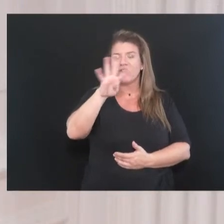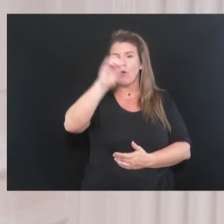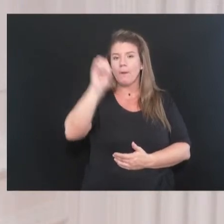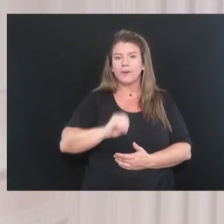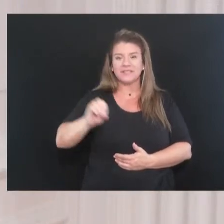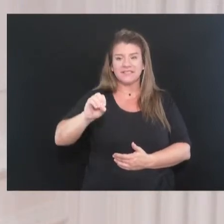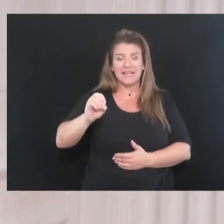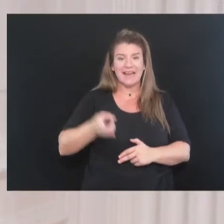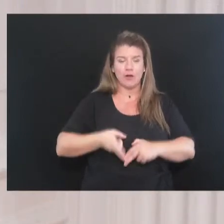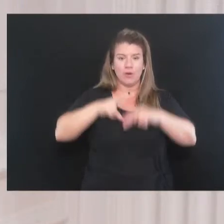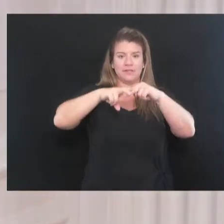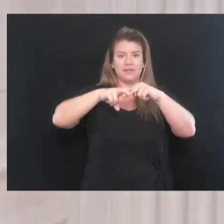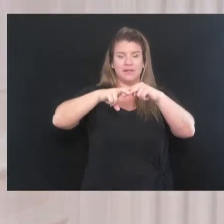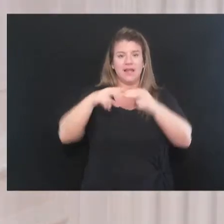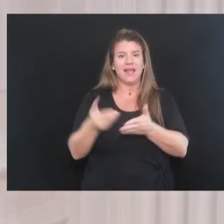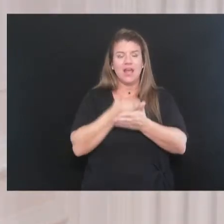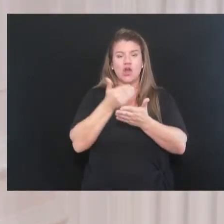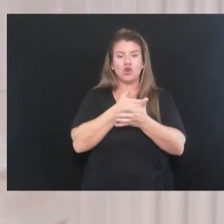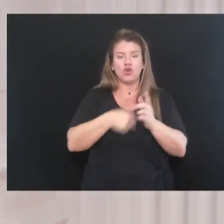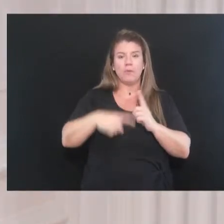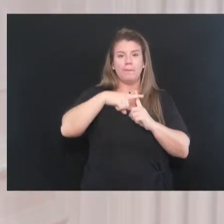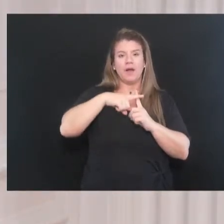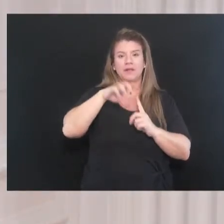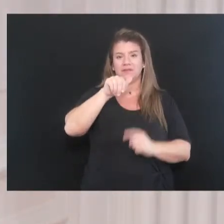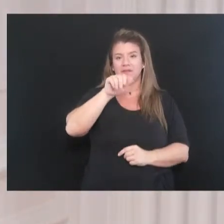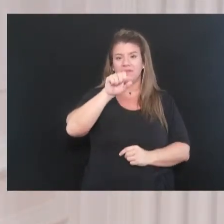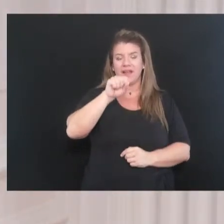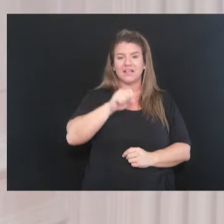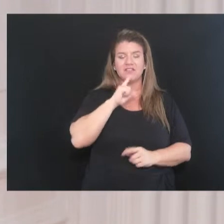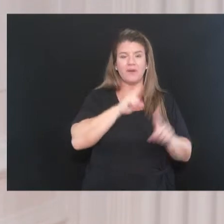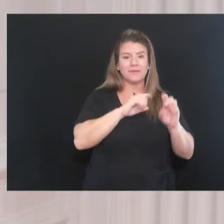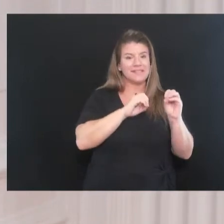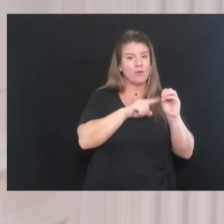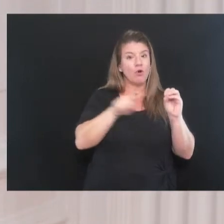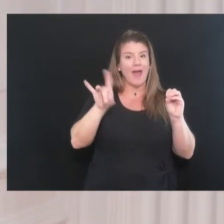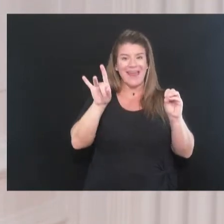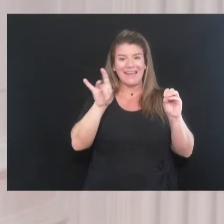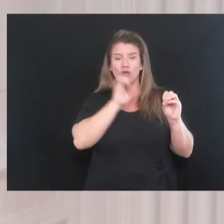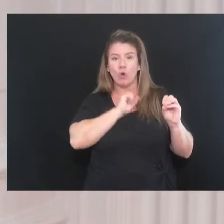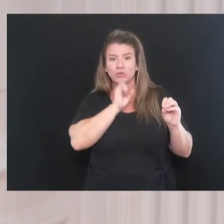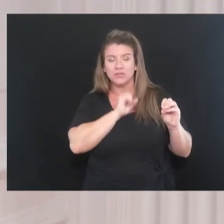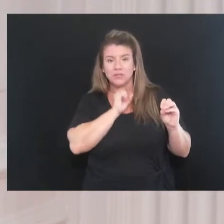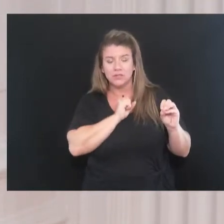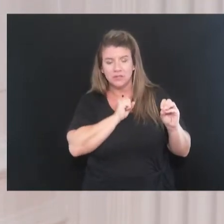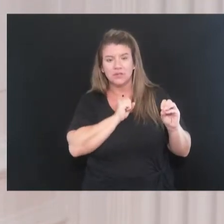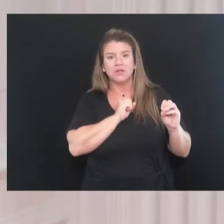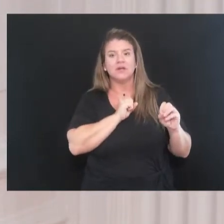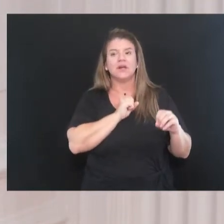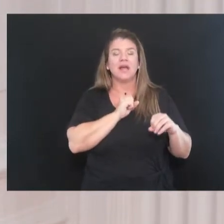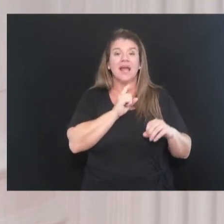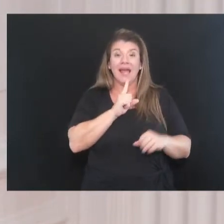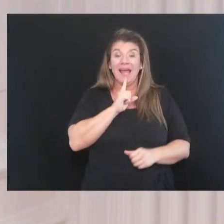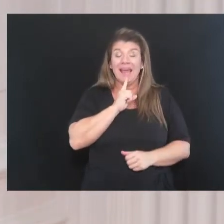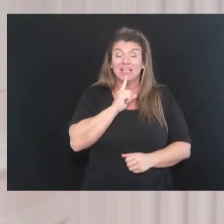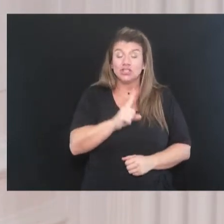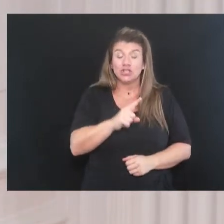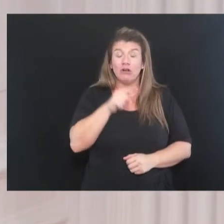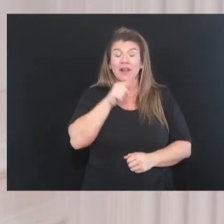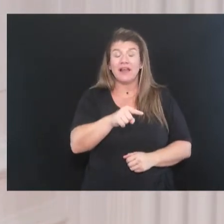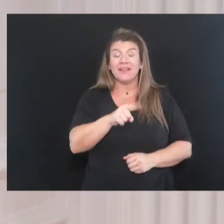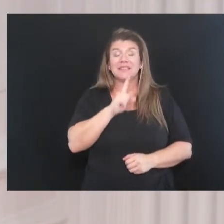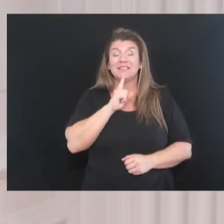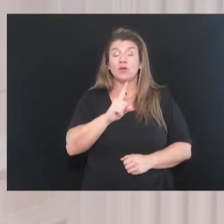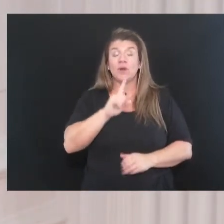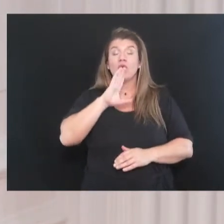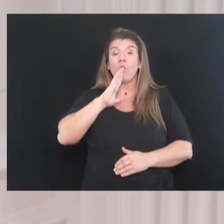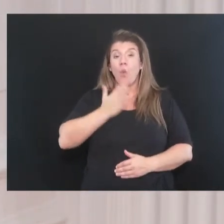254% increase in new cases among 0 to 18-year-olds. And certainly this is a really welcome